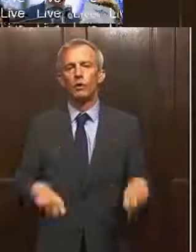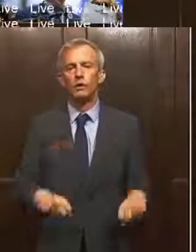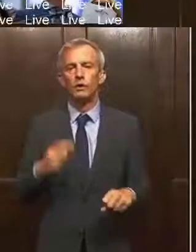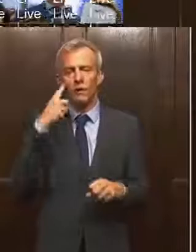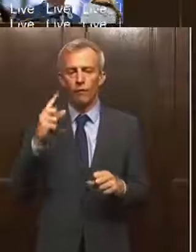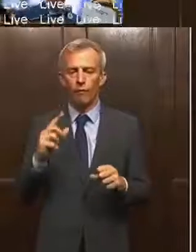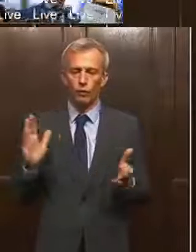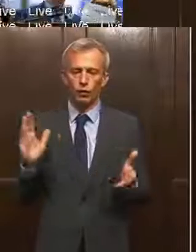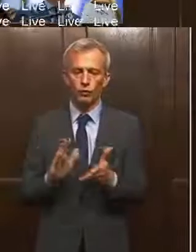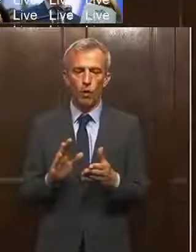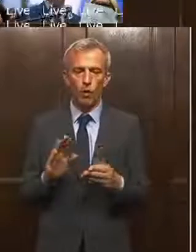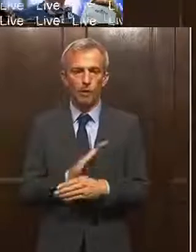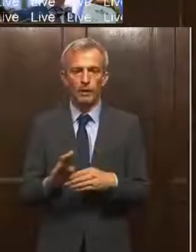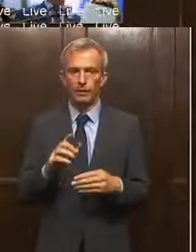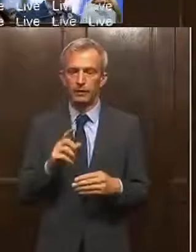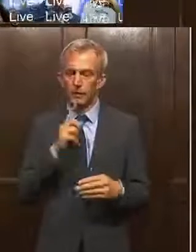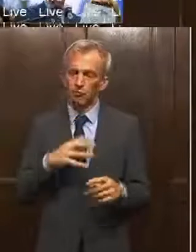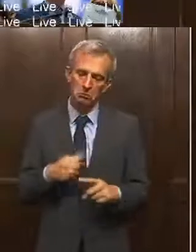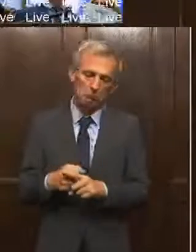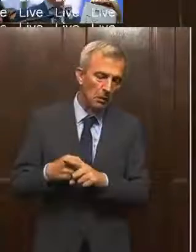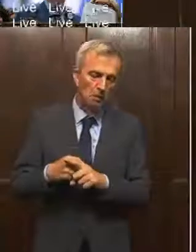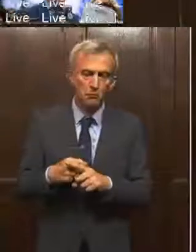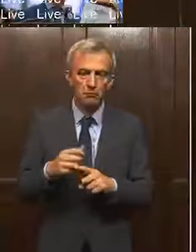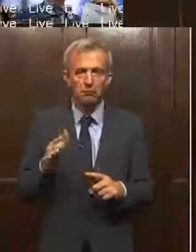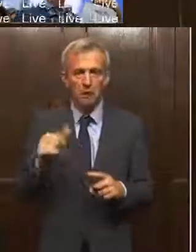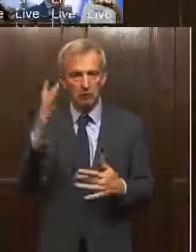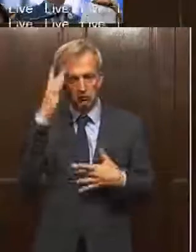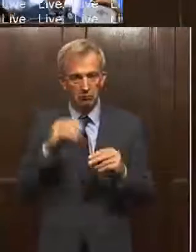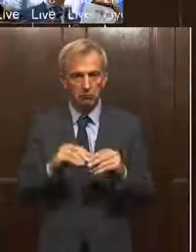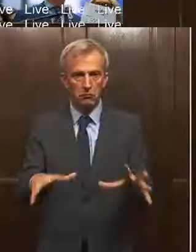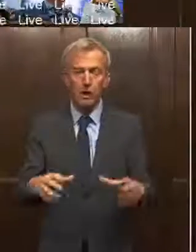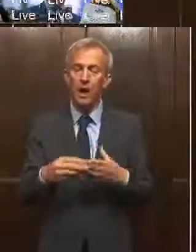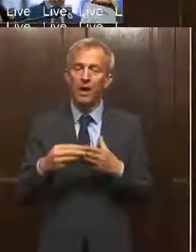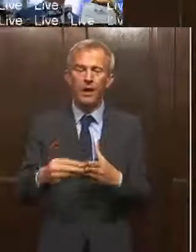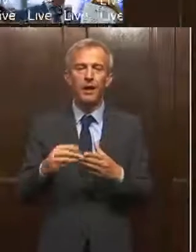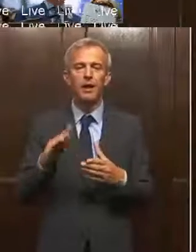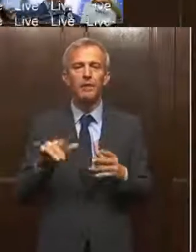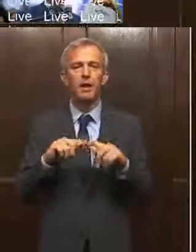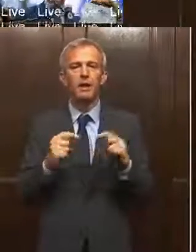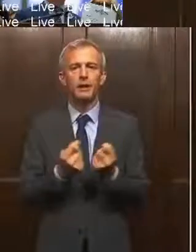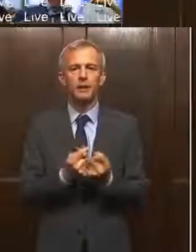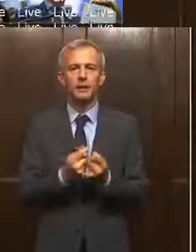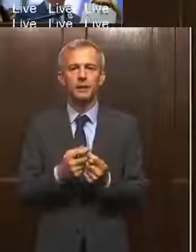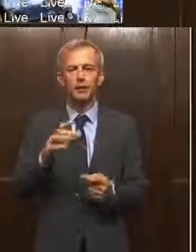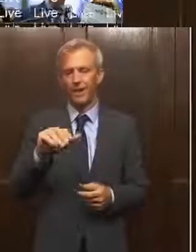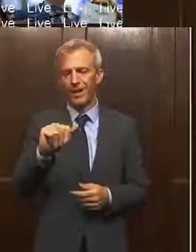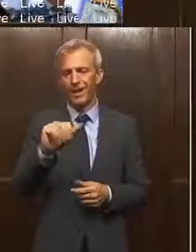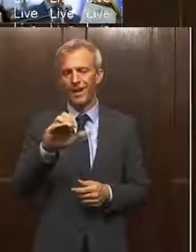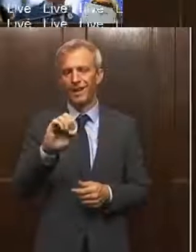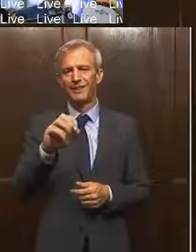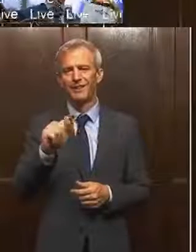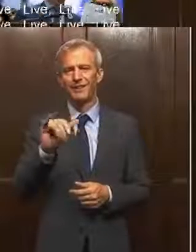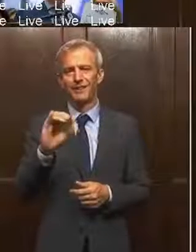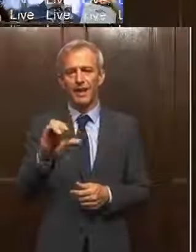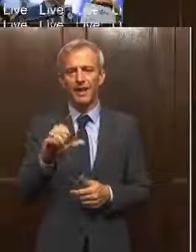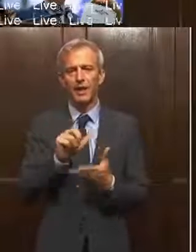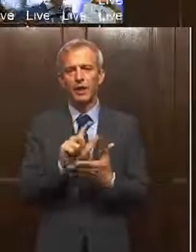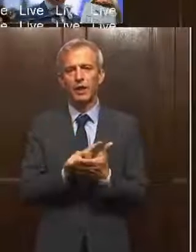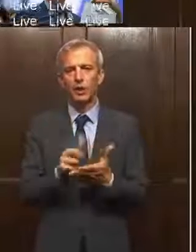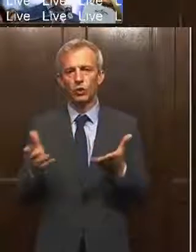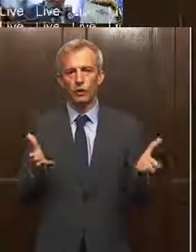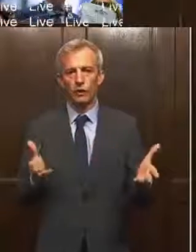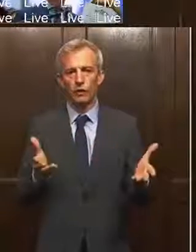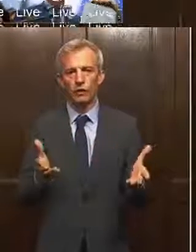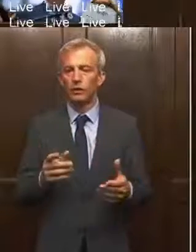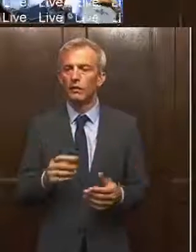been devastated by this pandemic, led by the extraordinary team at Garcetti Legal Services. This is